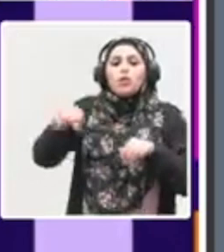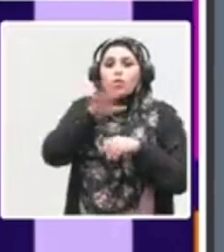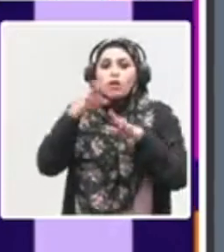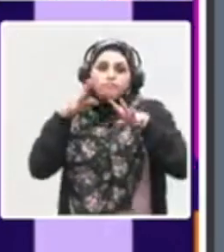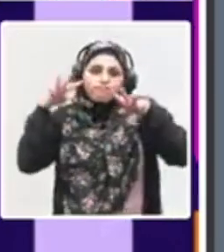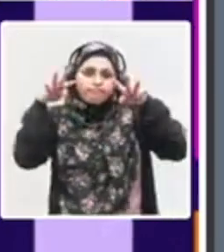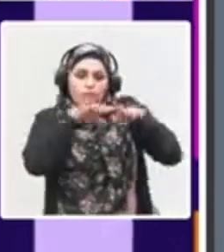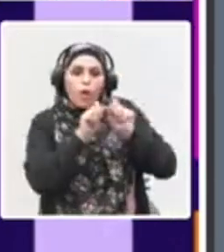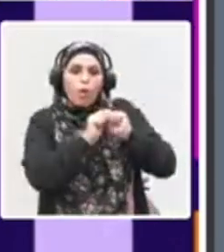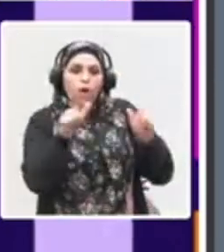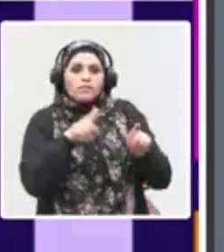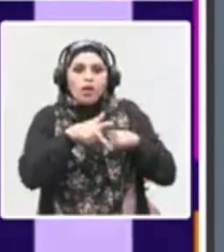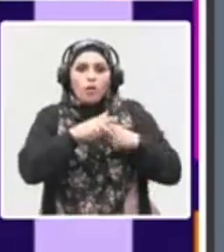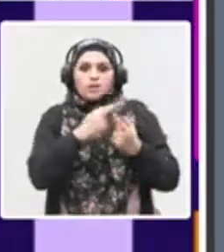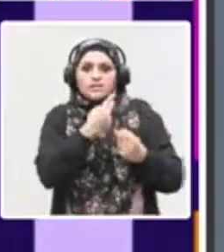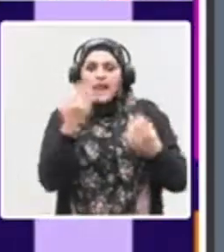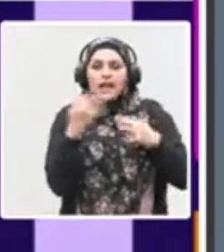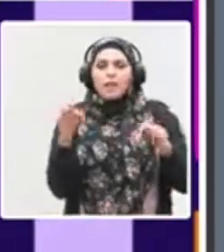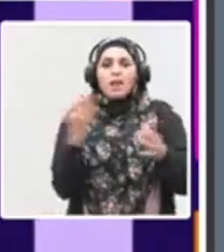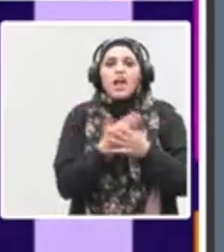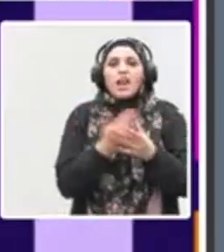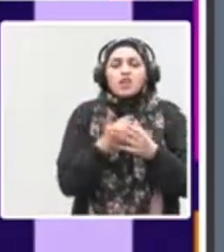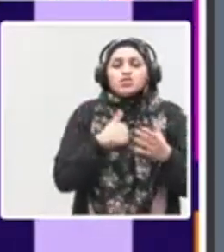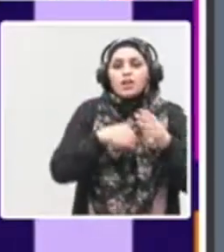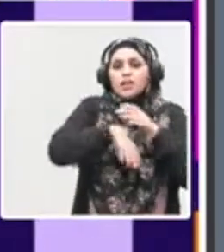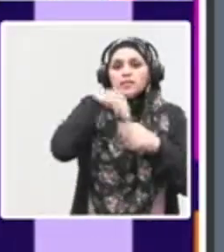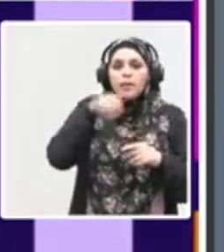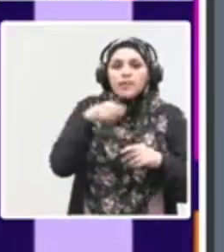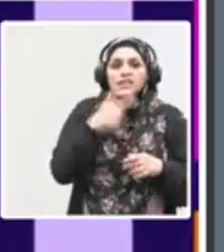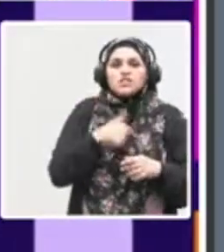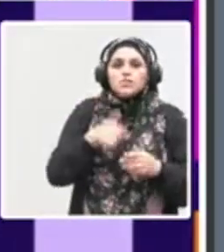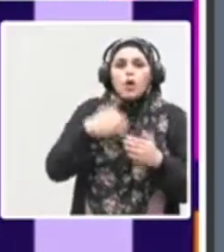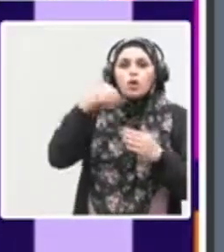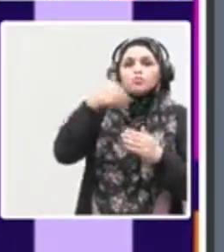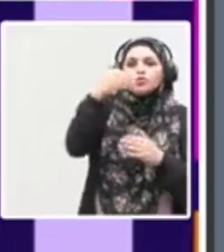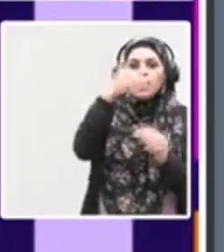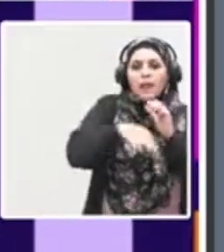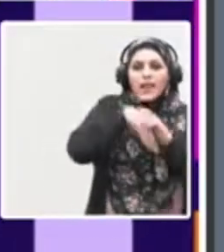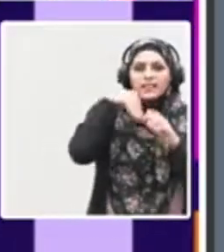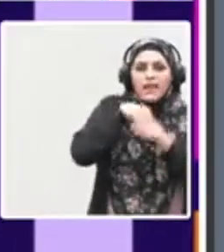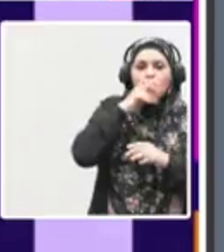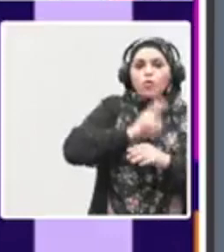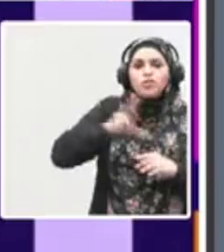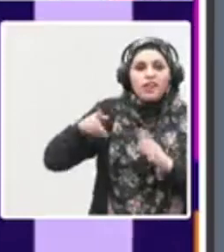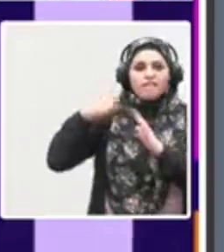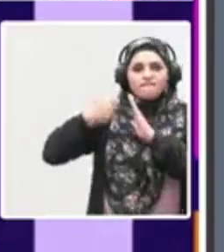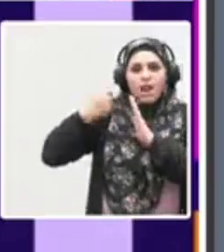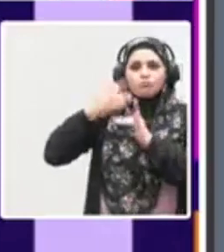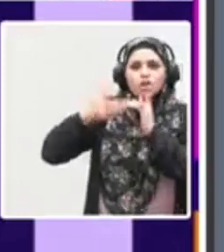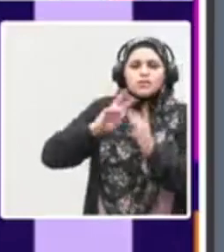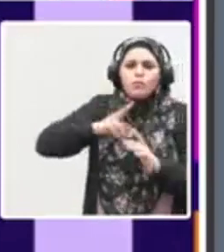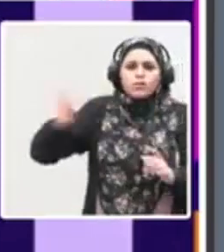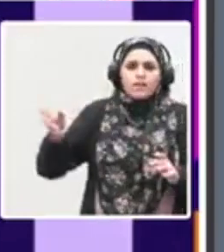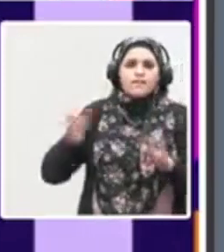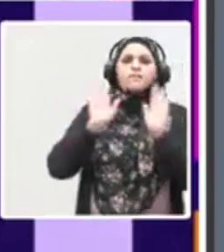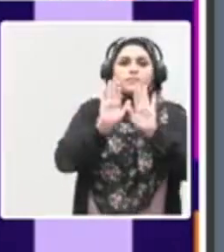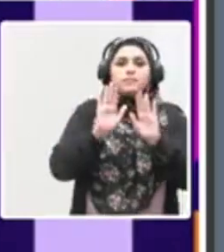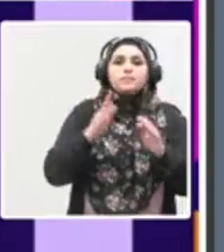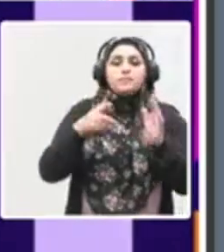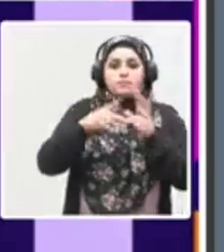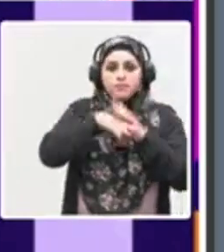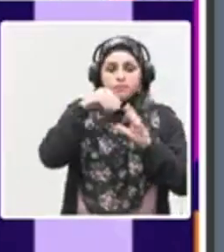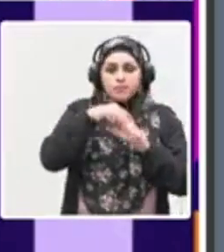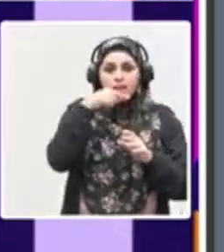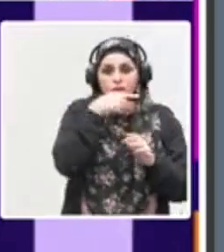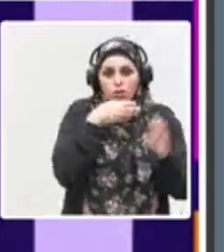production. What happened? With this production in Upriver Studios, they were able to hire people.